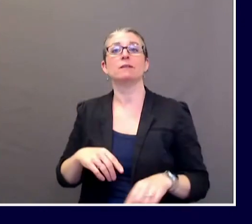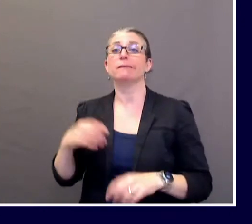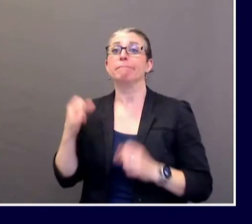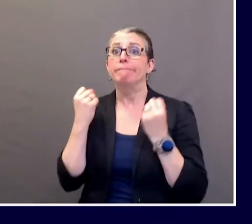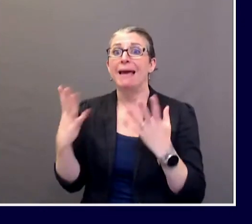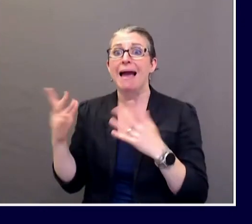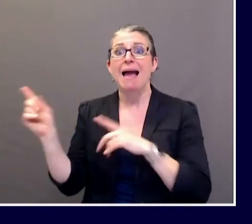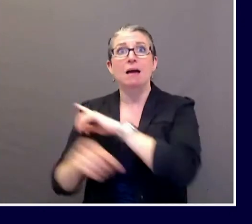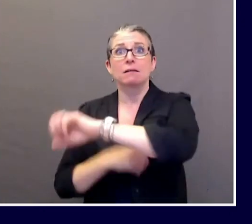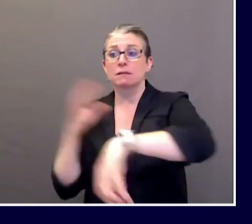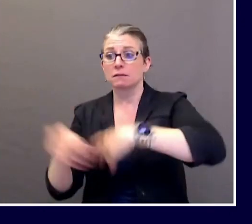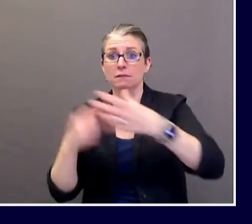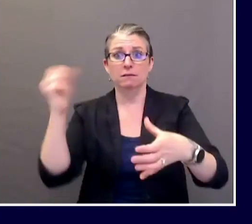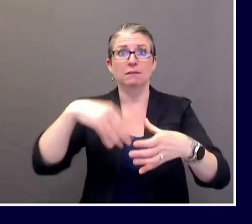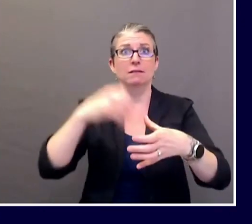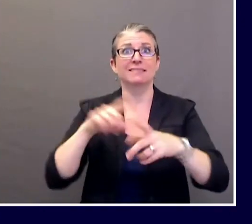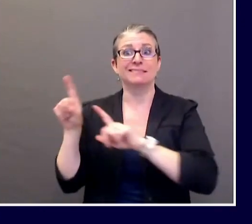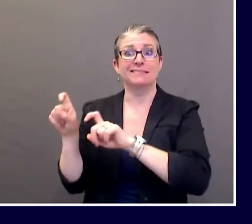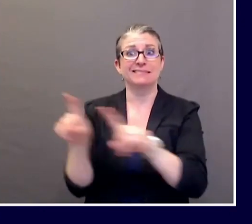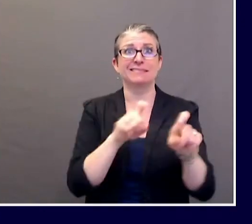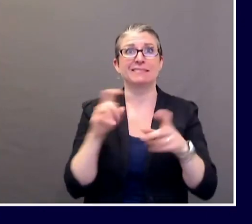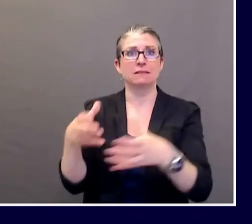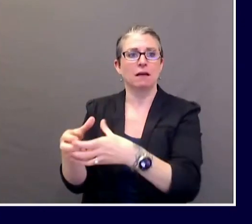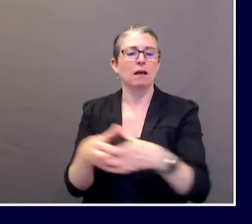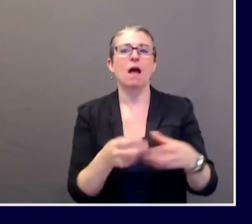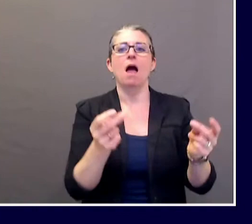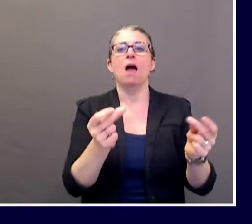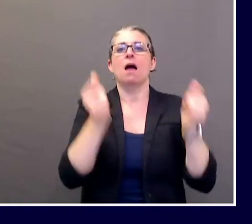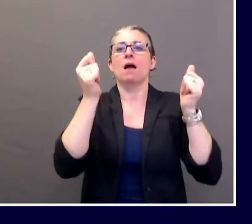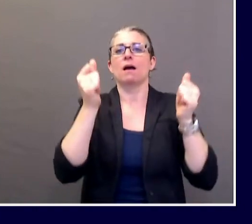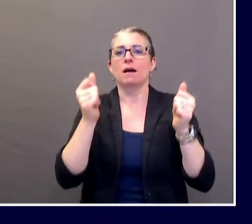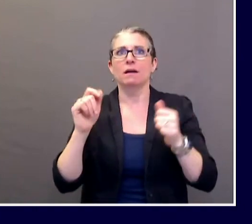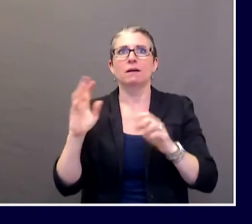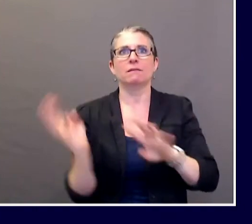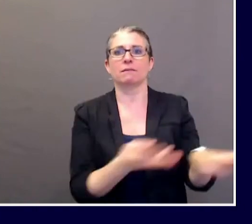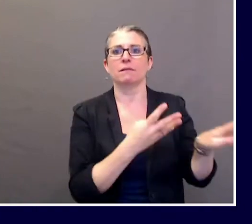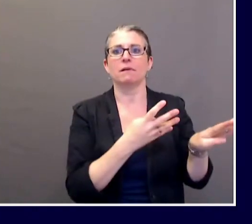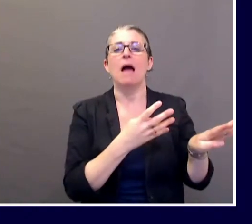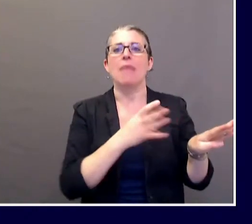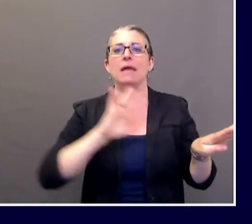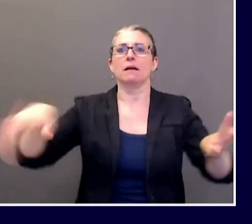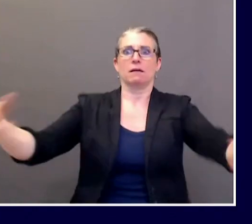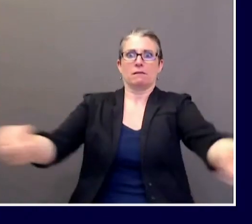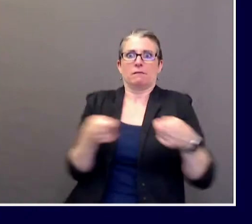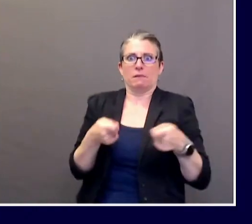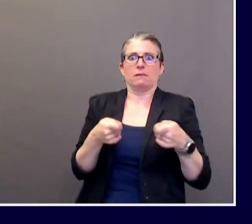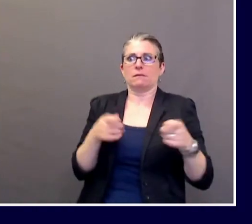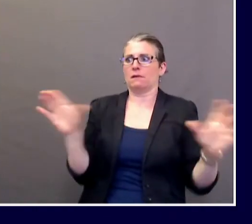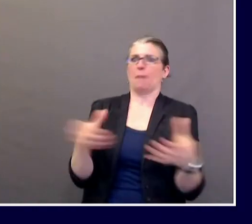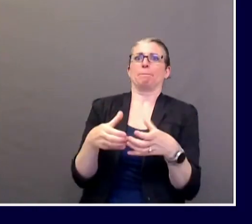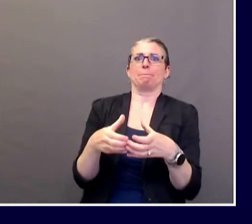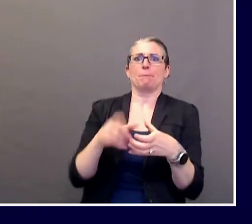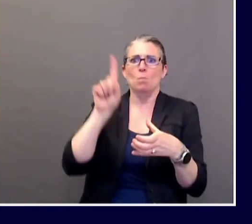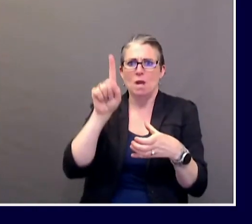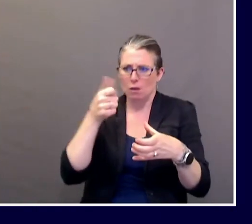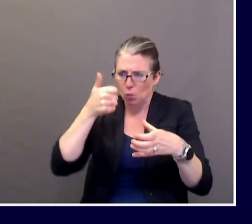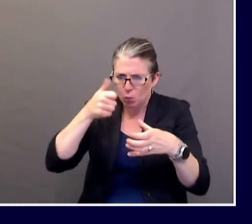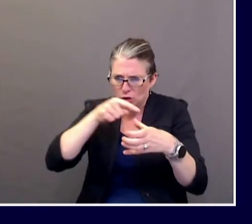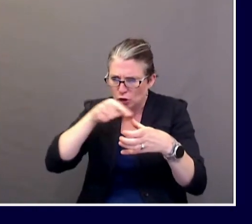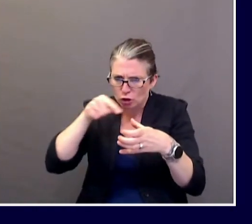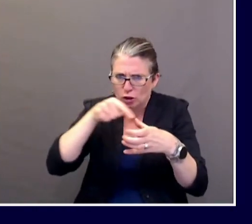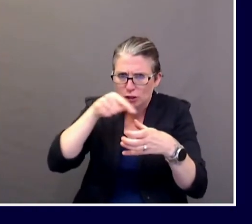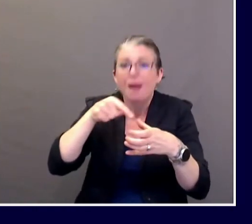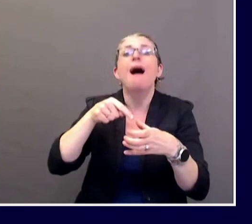appear, and limiting outbreaks. Pooled testing joins the strategies already part of Maine's framework for reopening